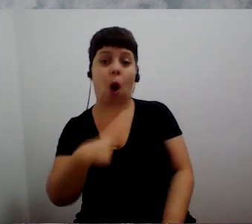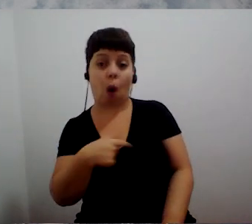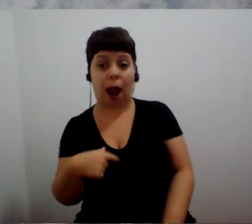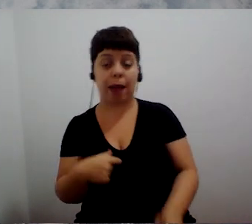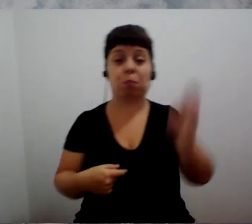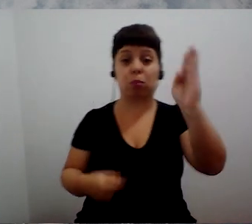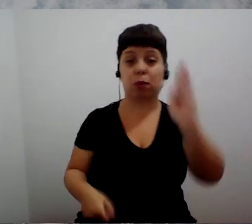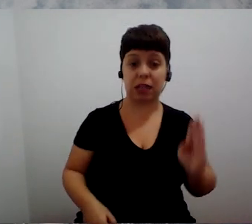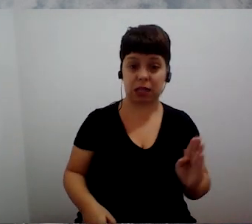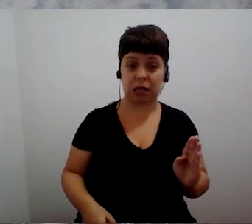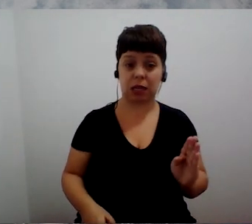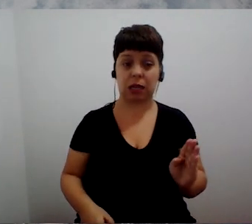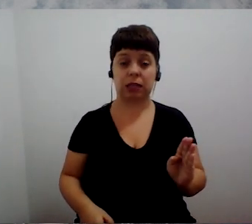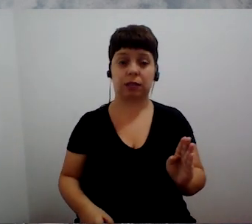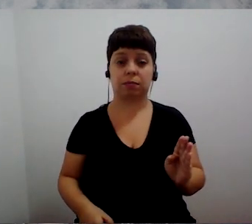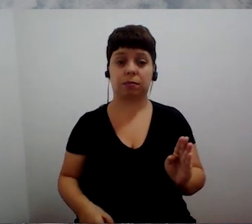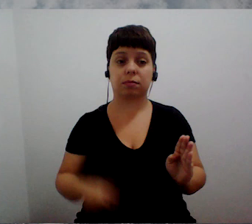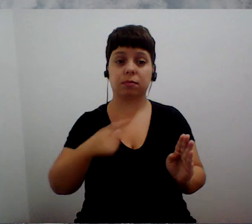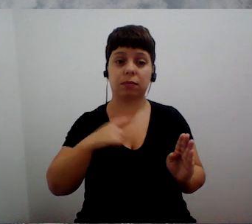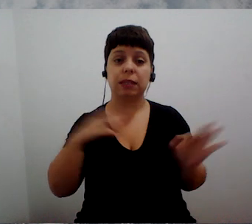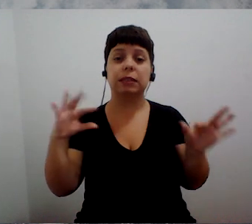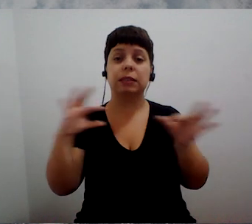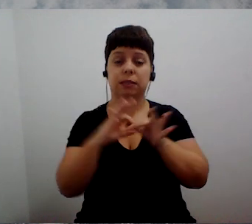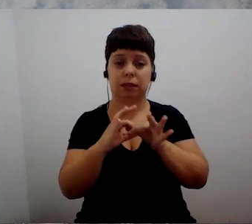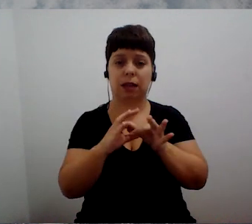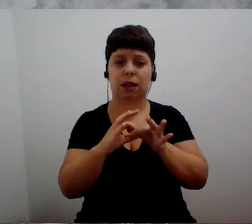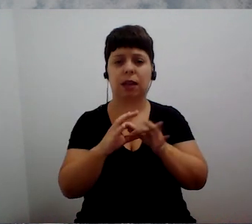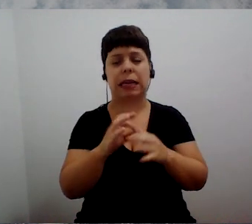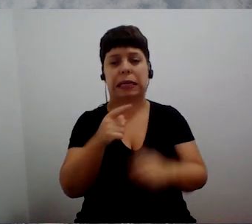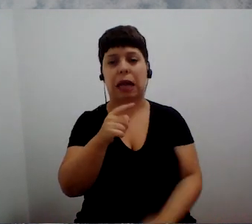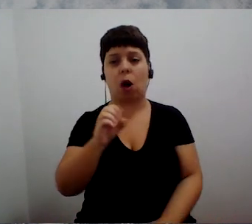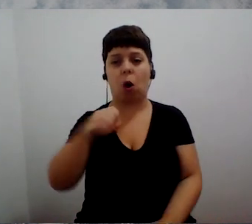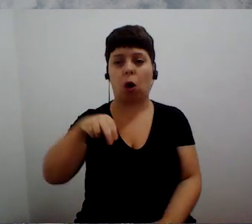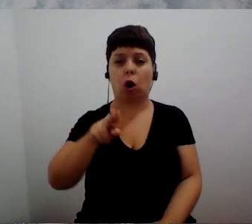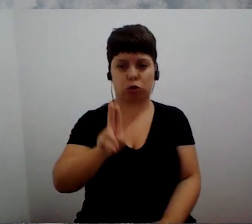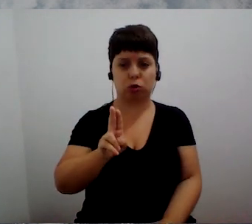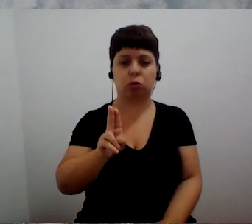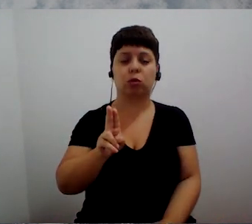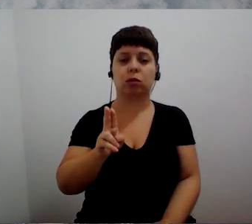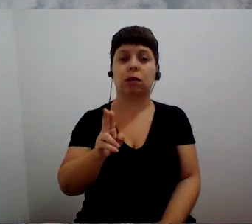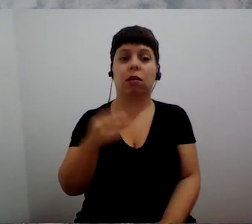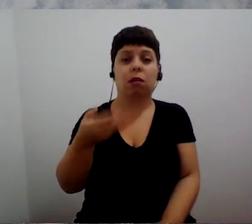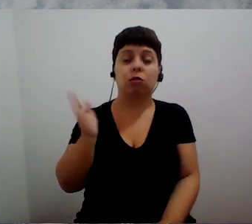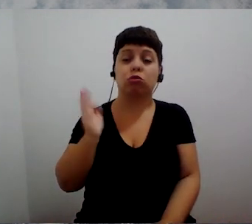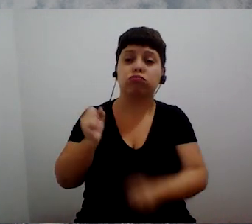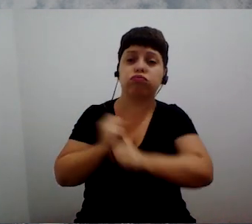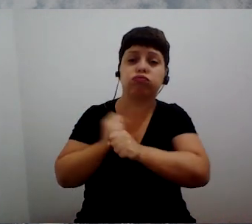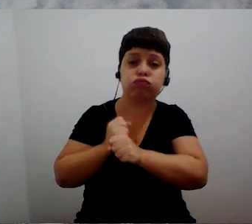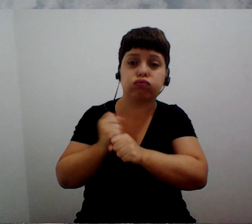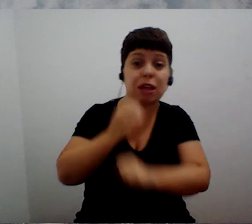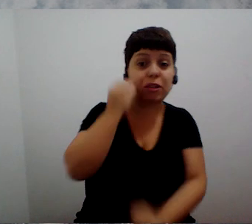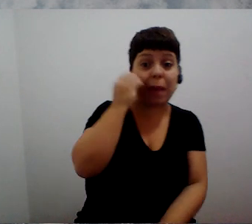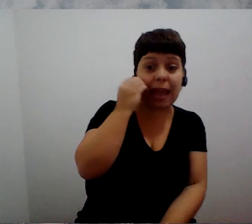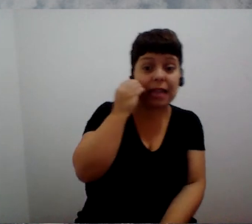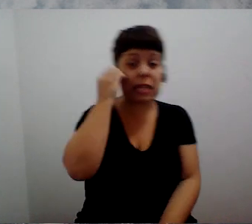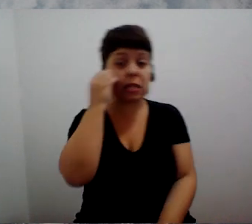an extensive MOU within the seafood area. This is of a more technical nature, and many years of sharing